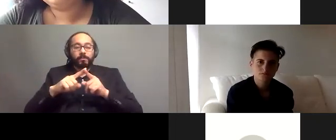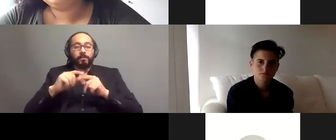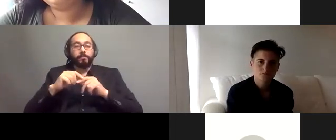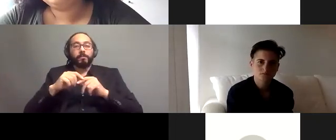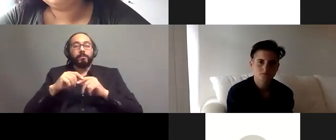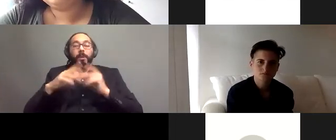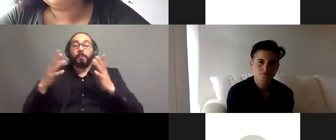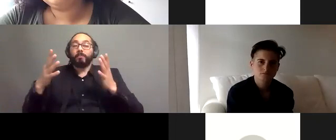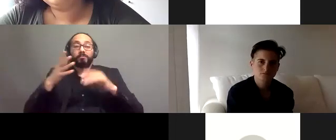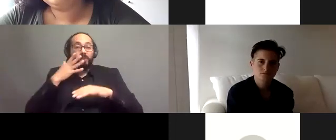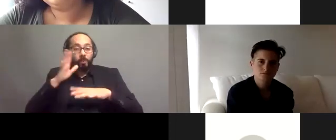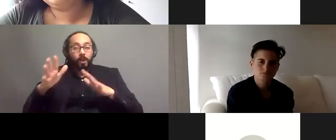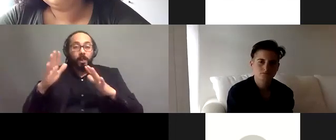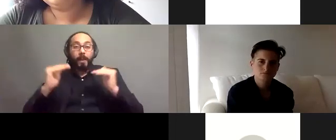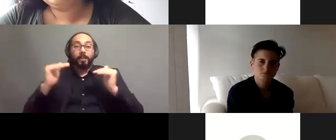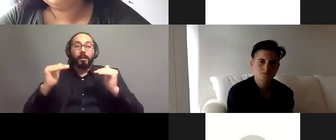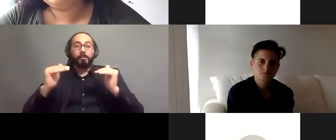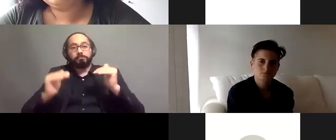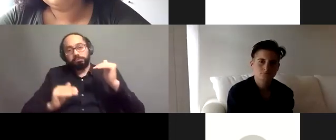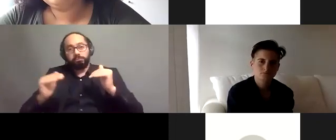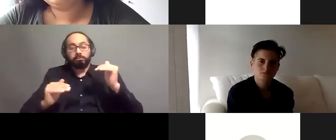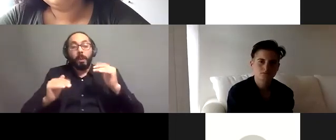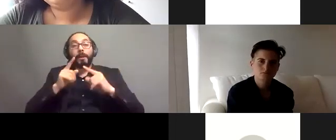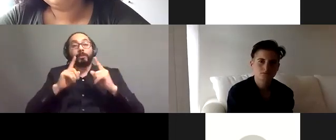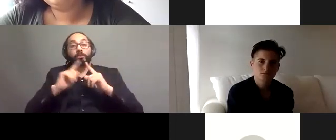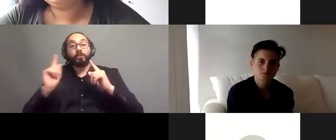out of balance, and the circle is there to bring us back into balance.